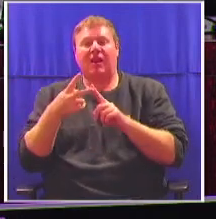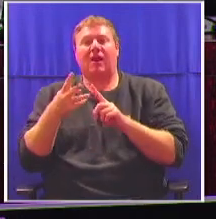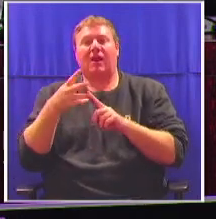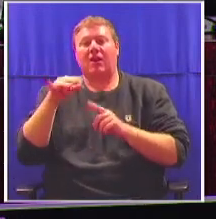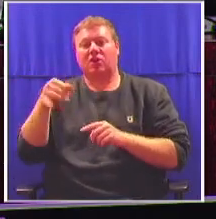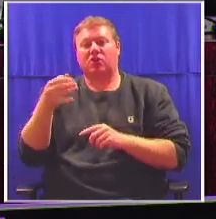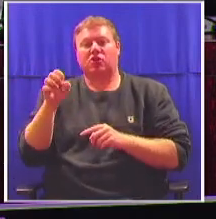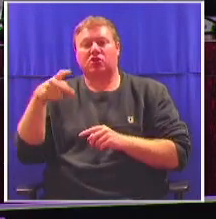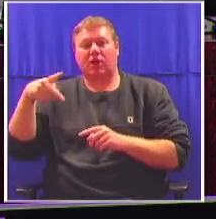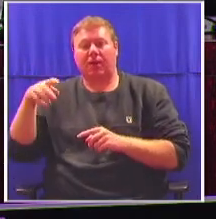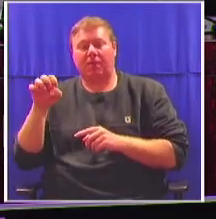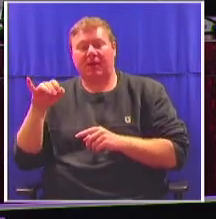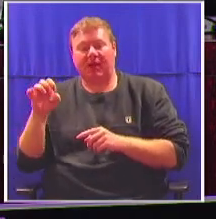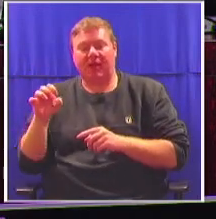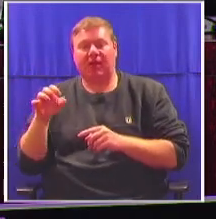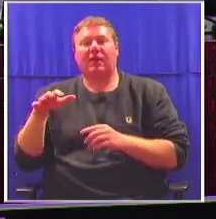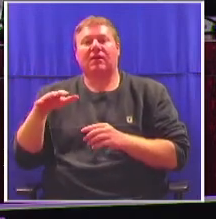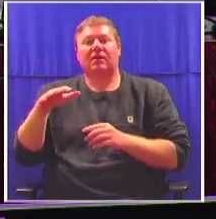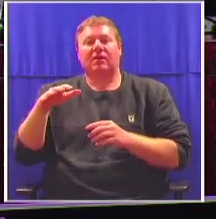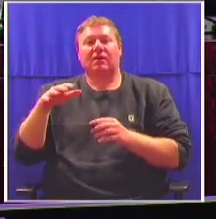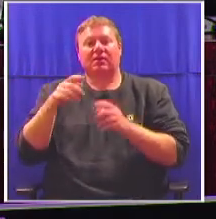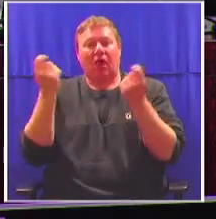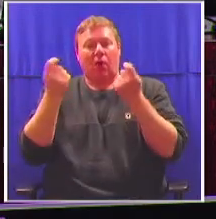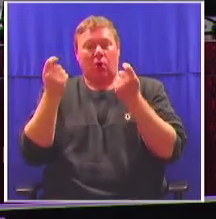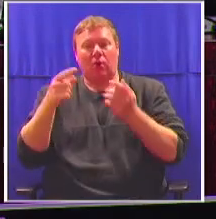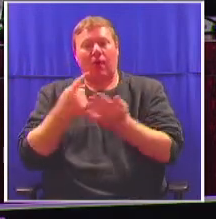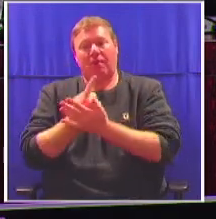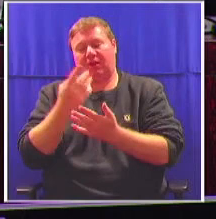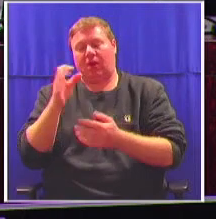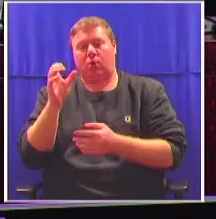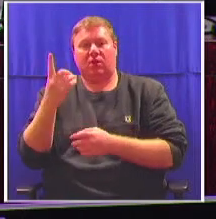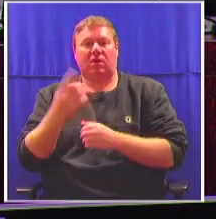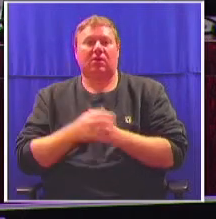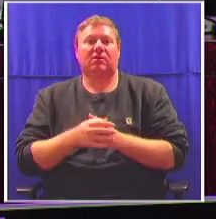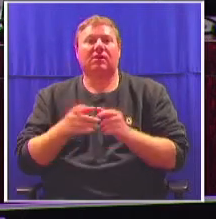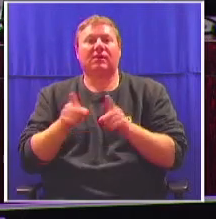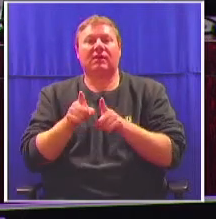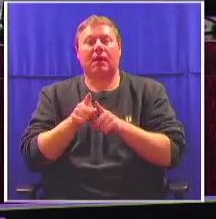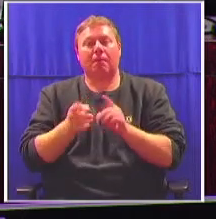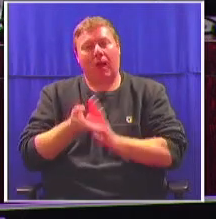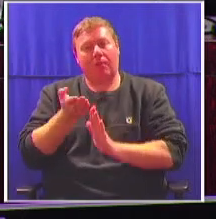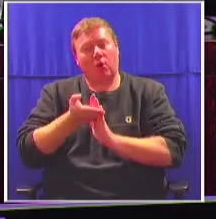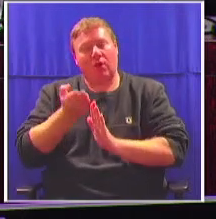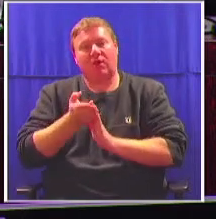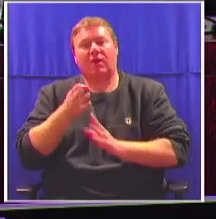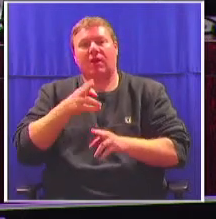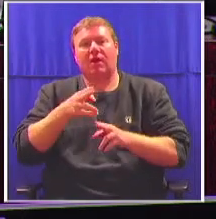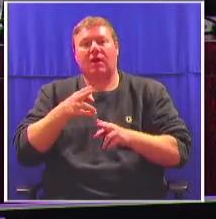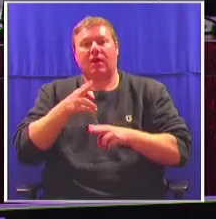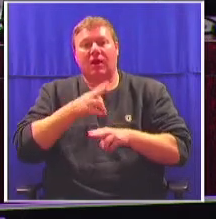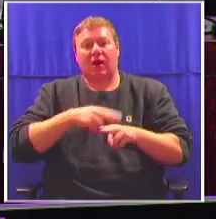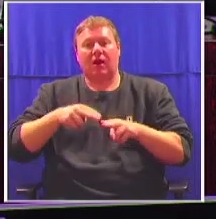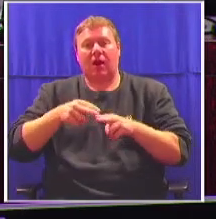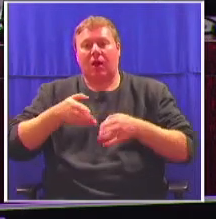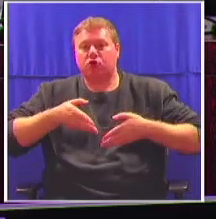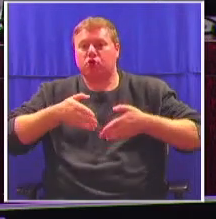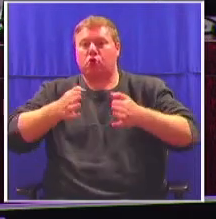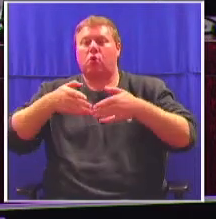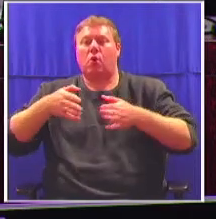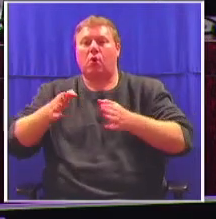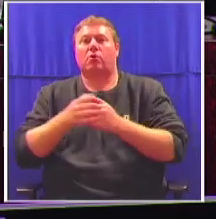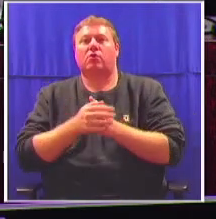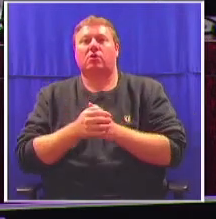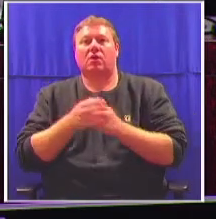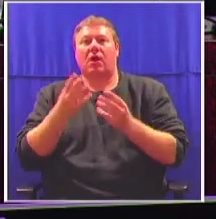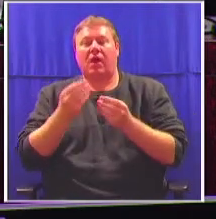projects include upgrades to the national roads, as well as a number of other small